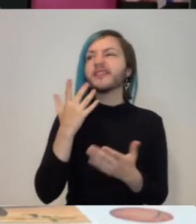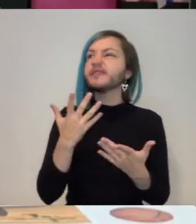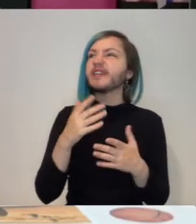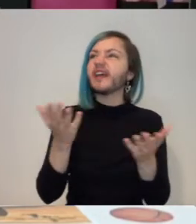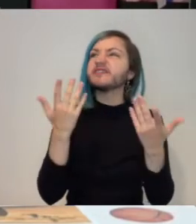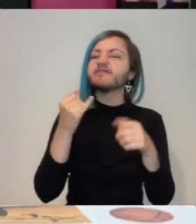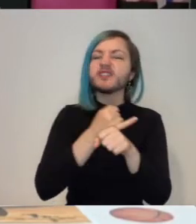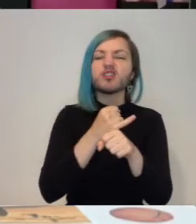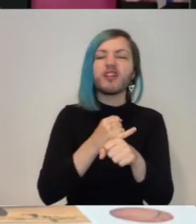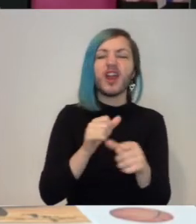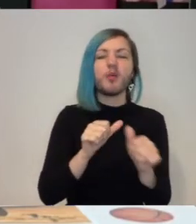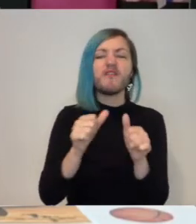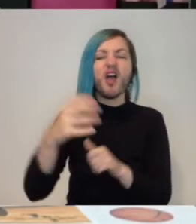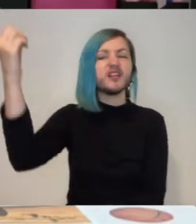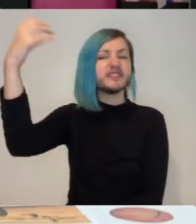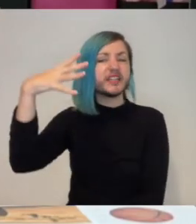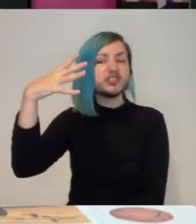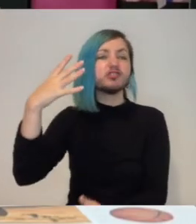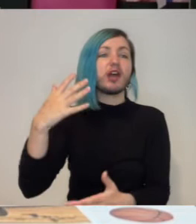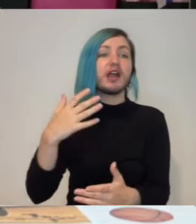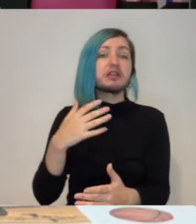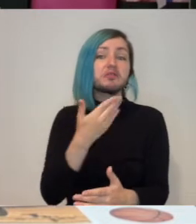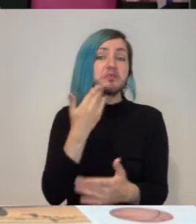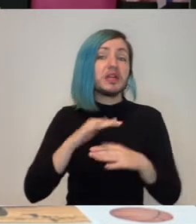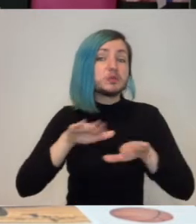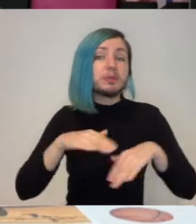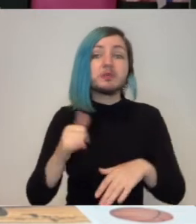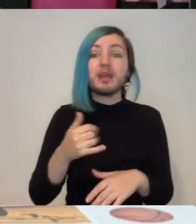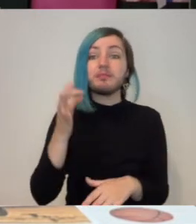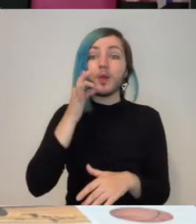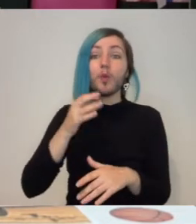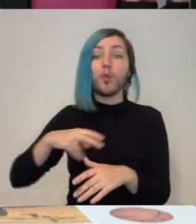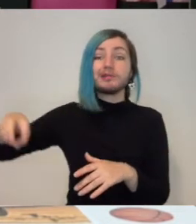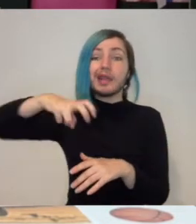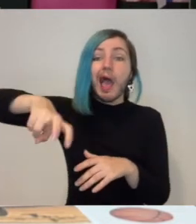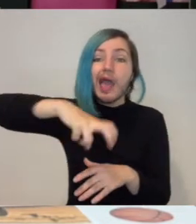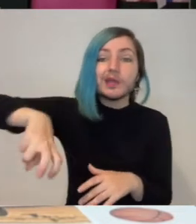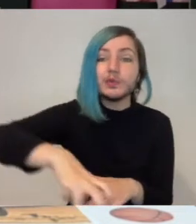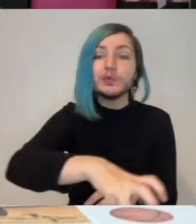day today. I wouldn't mind being in the sunshine, and I wouldn't mind being in a pool, maybe on a water slide, having fun.